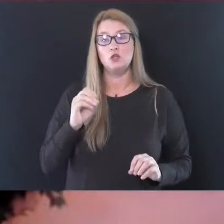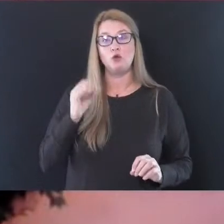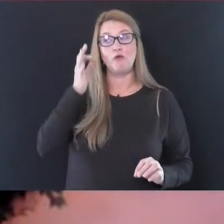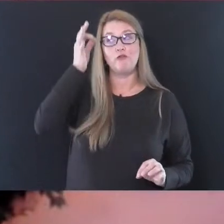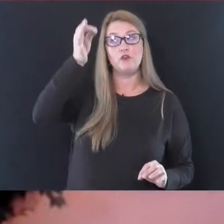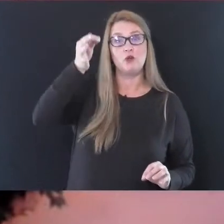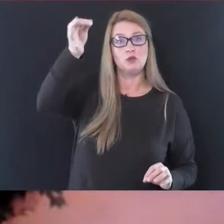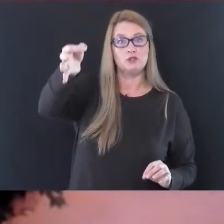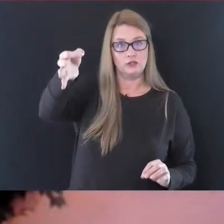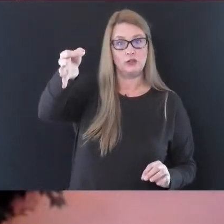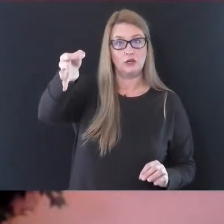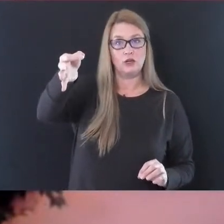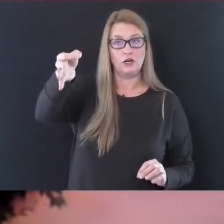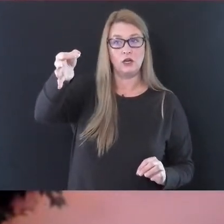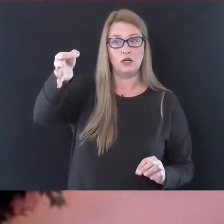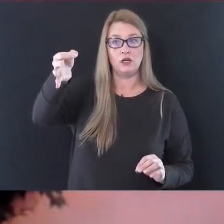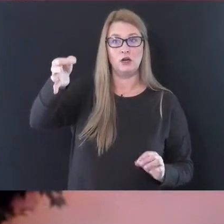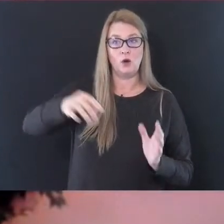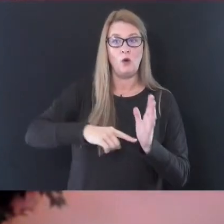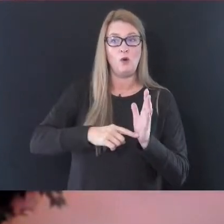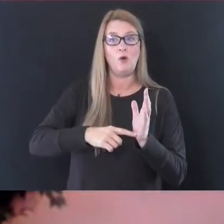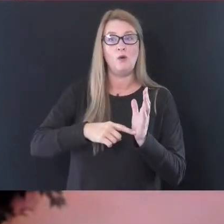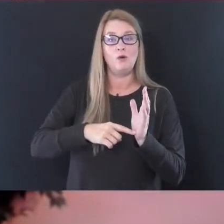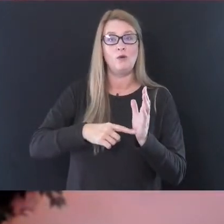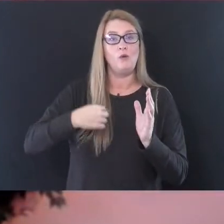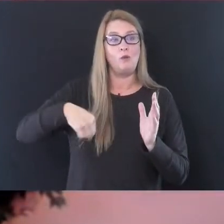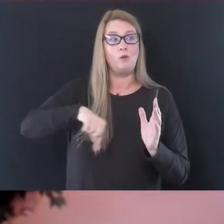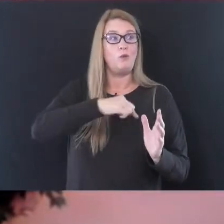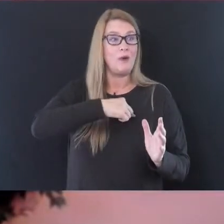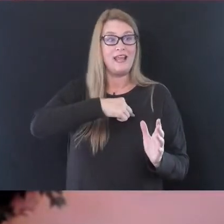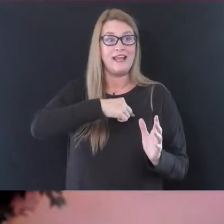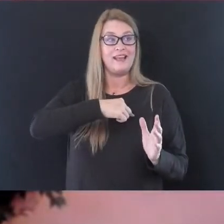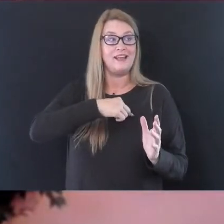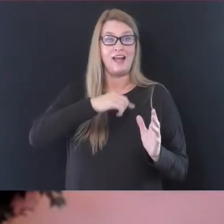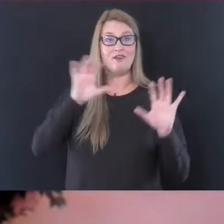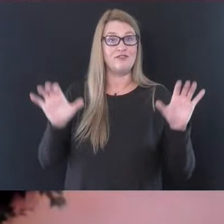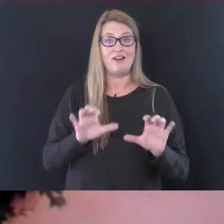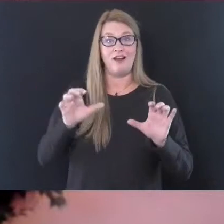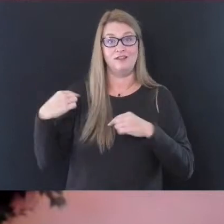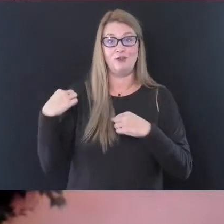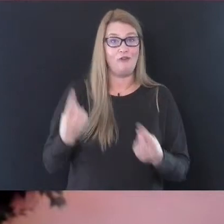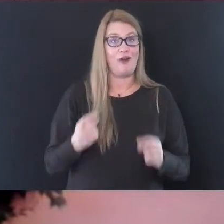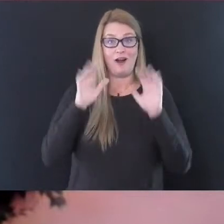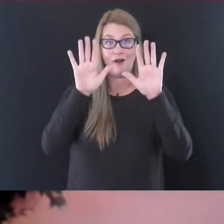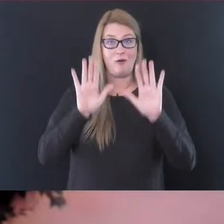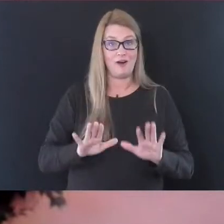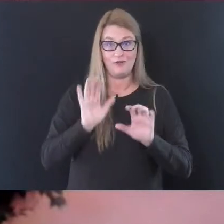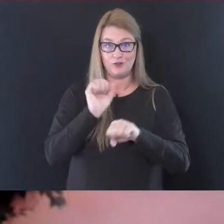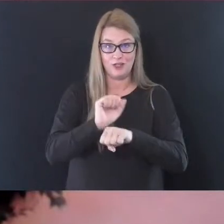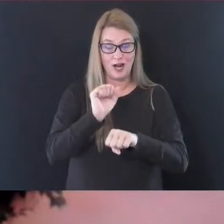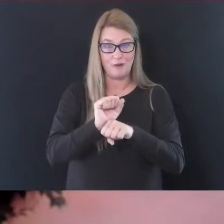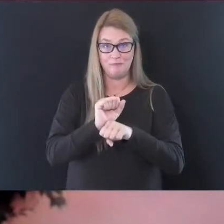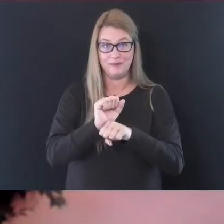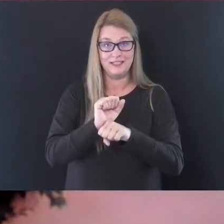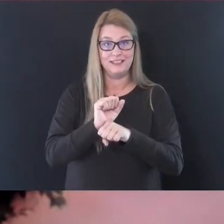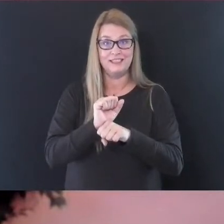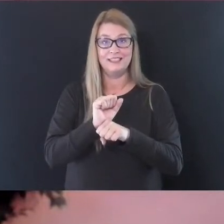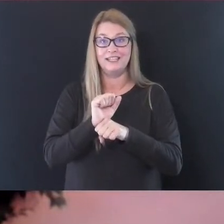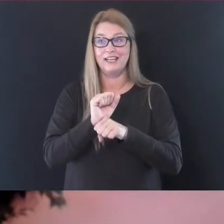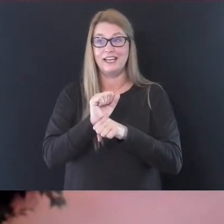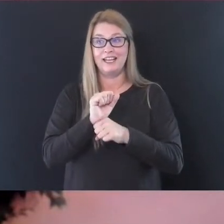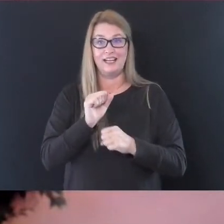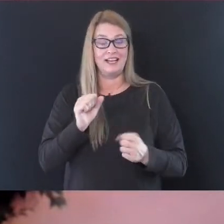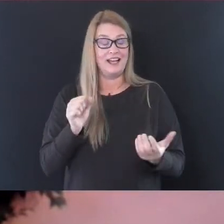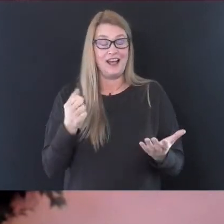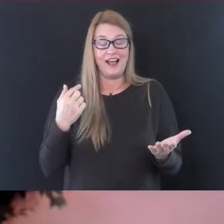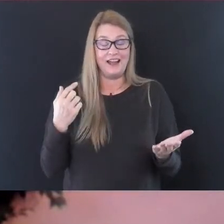future, you know, as the governor said, West Virginia has done amazing. Our citizenry has been,